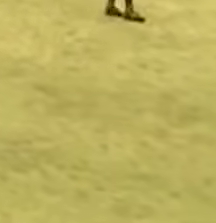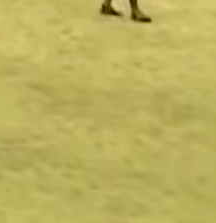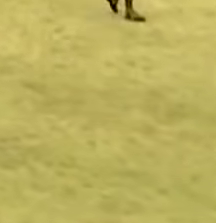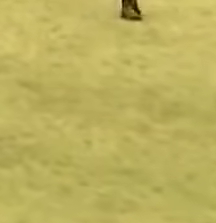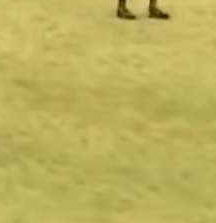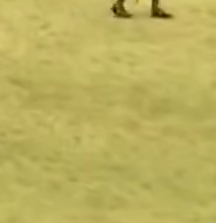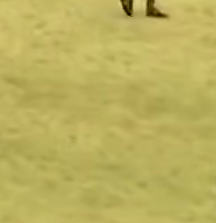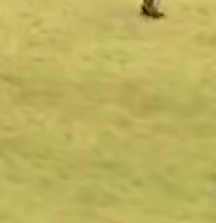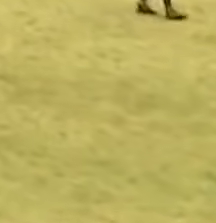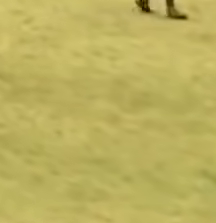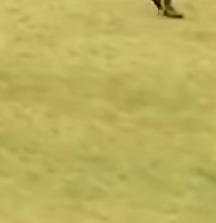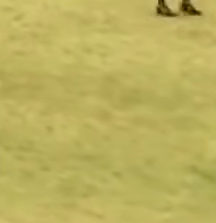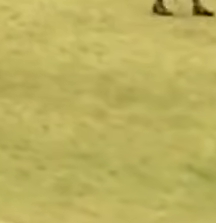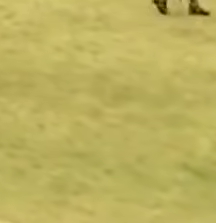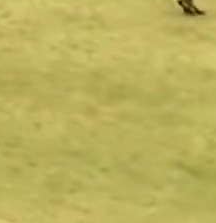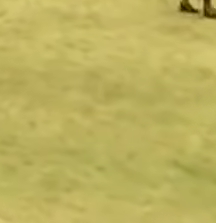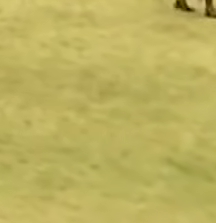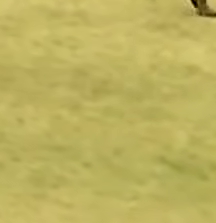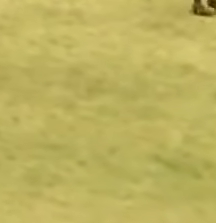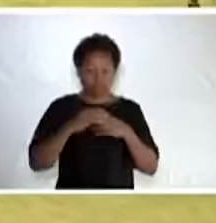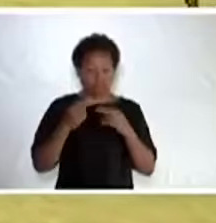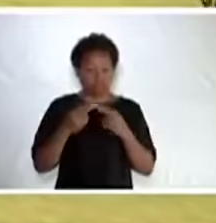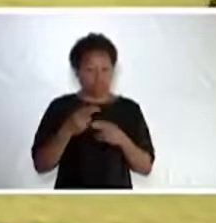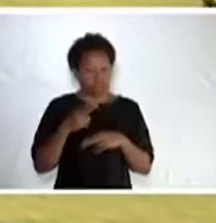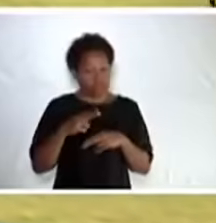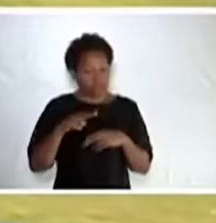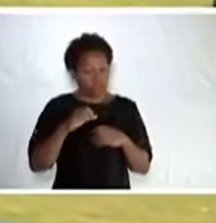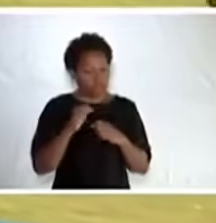so close to our hearts, something that we can be proud of.